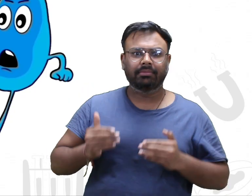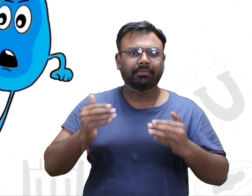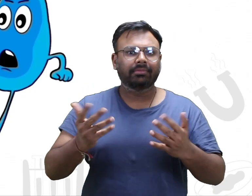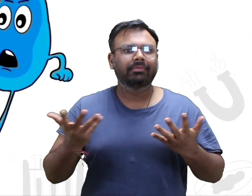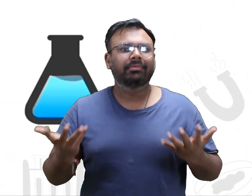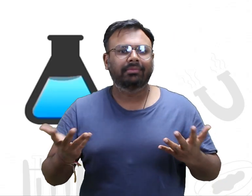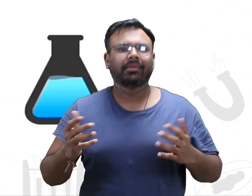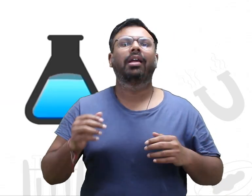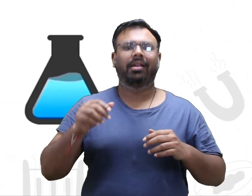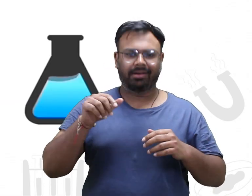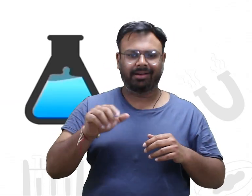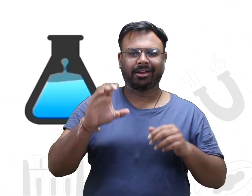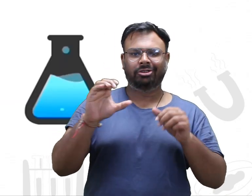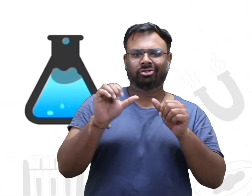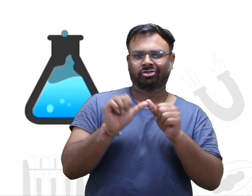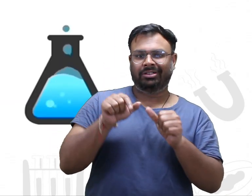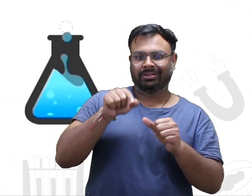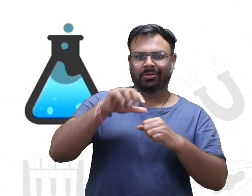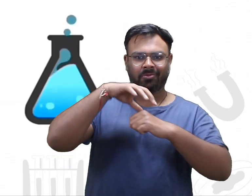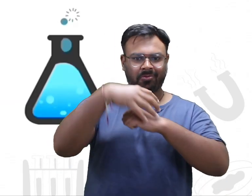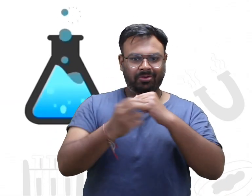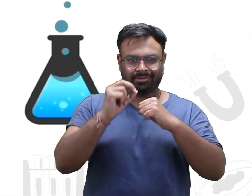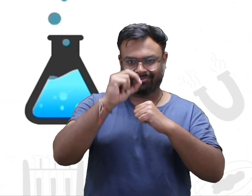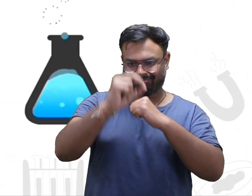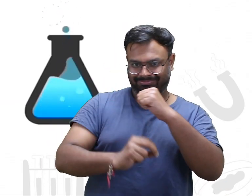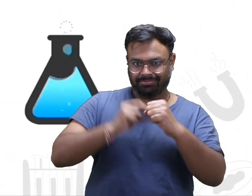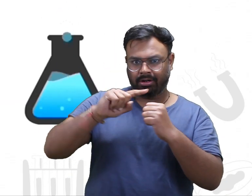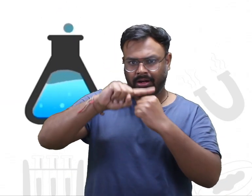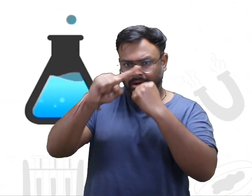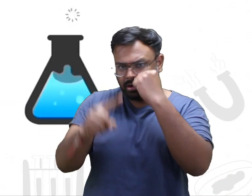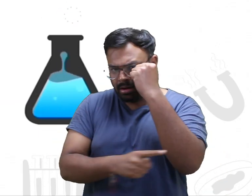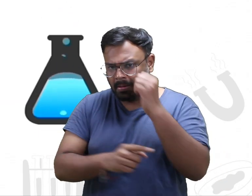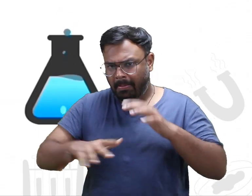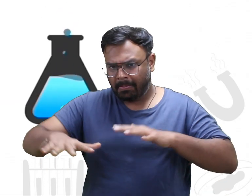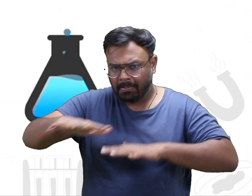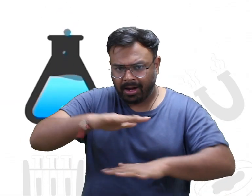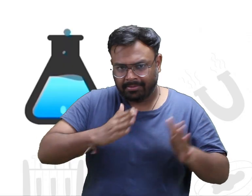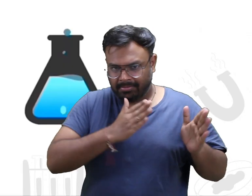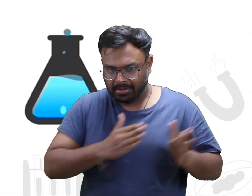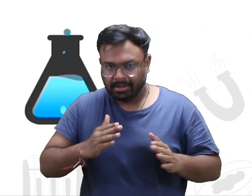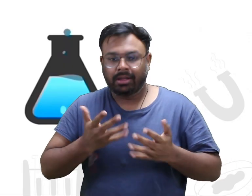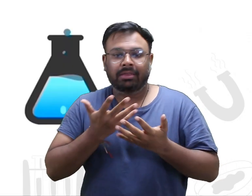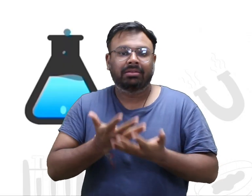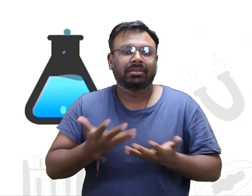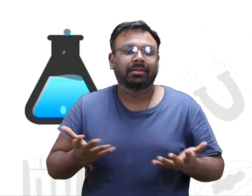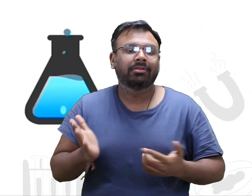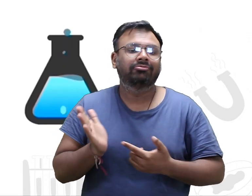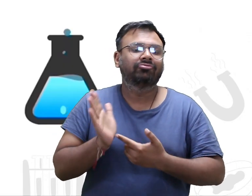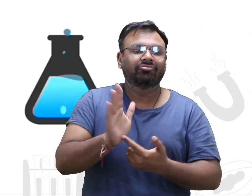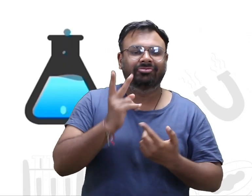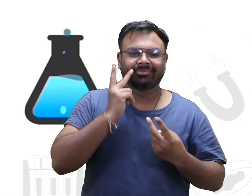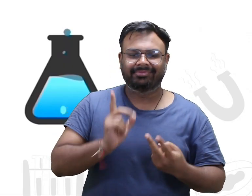Then we are moving to analysis of calcium ion in tap water. For this titration, we prepared the following